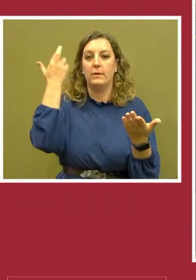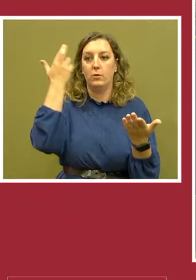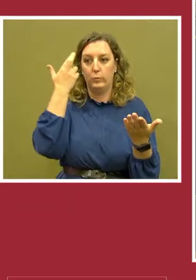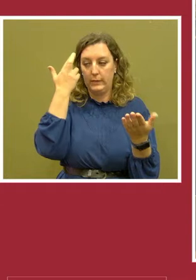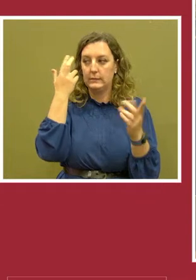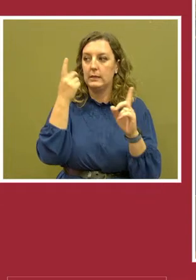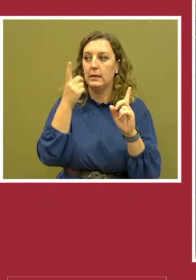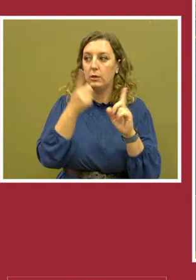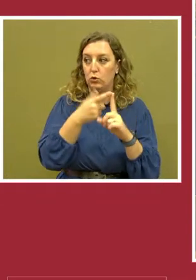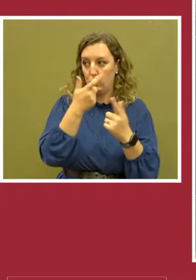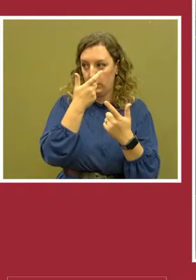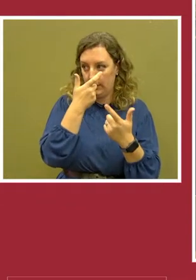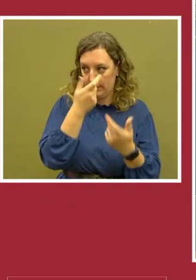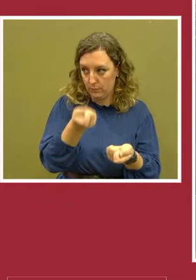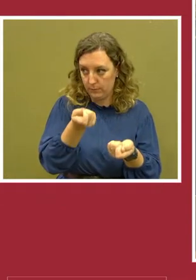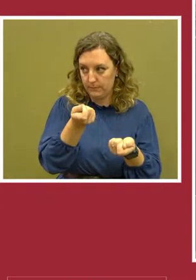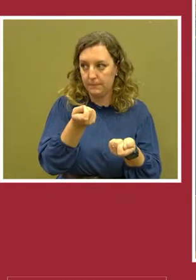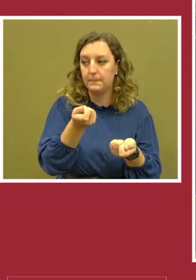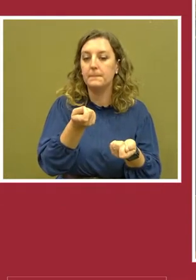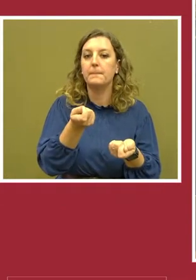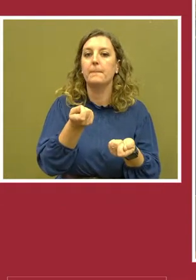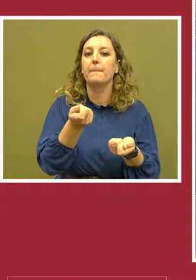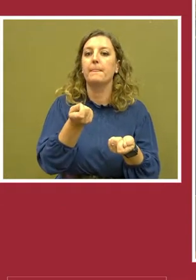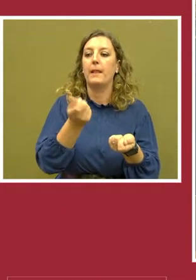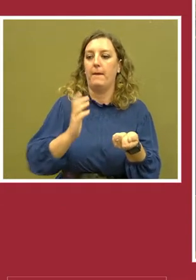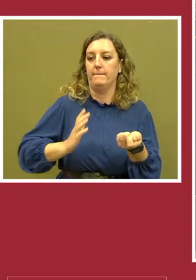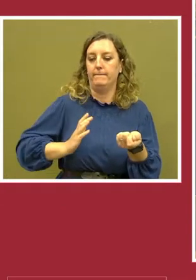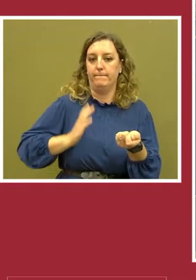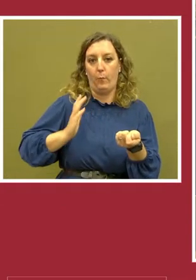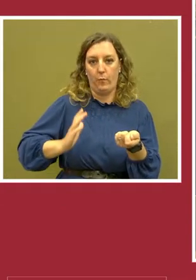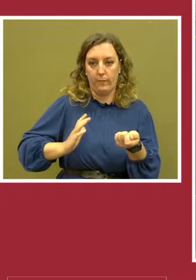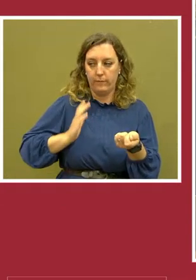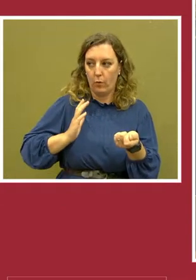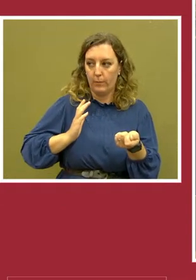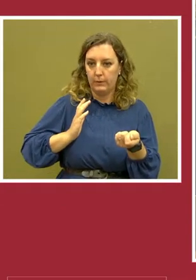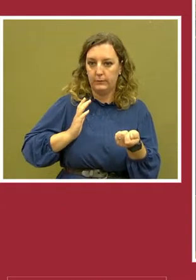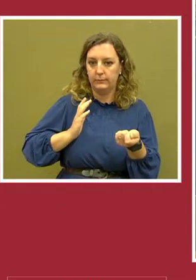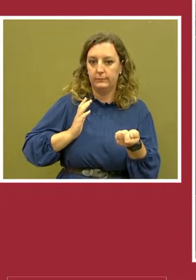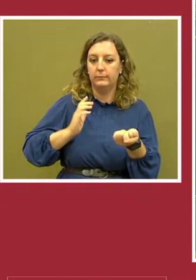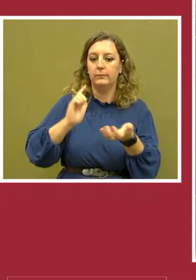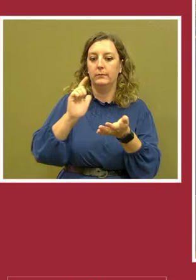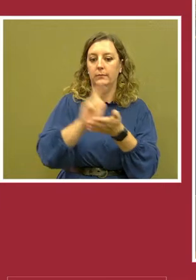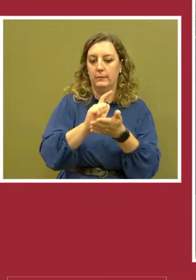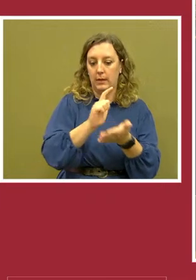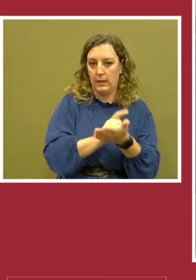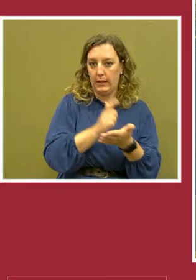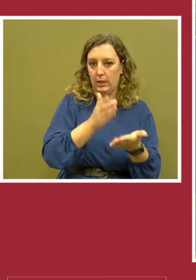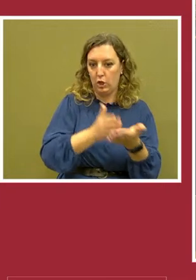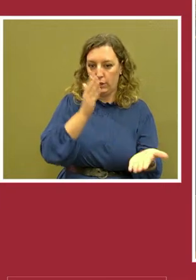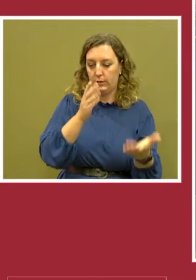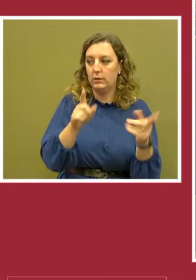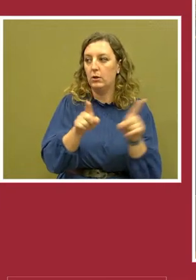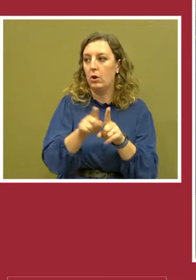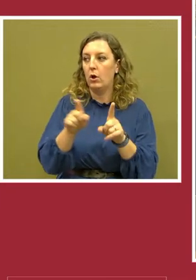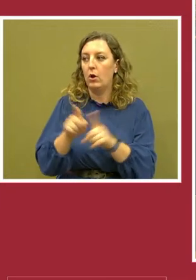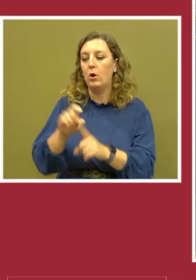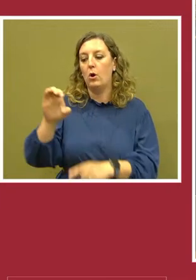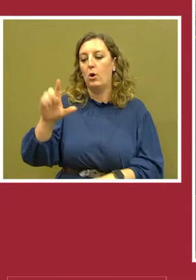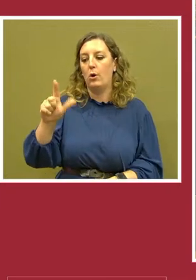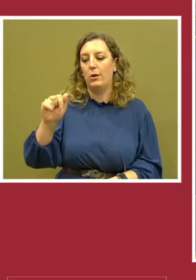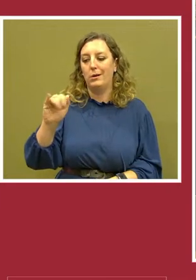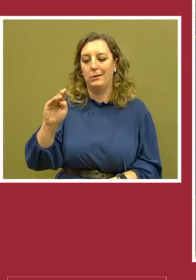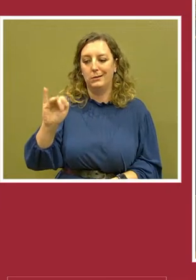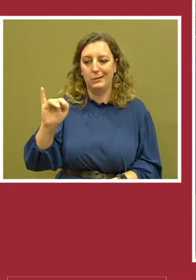be interested in formalizing litigation as well as a claimant regarding